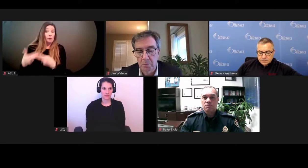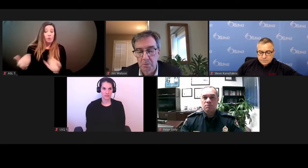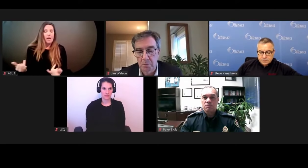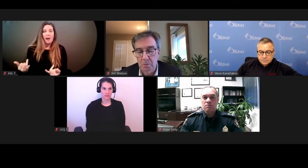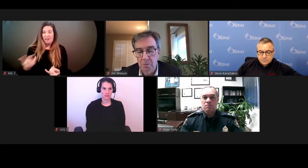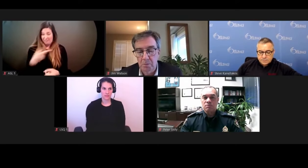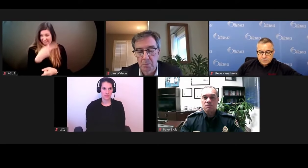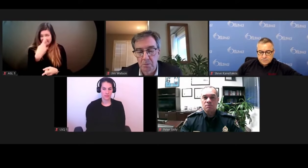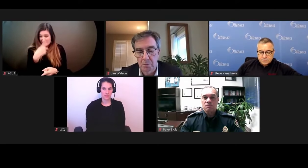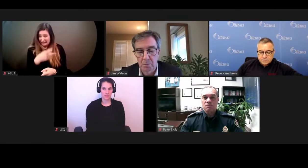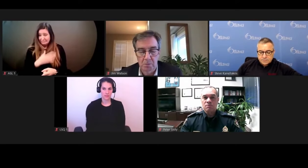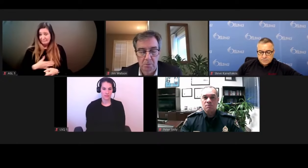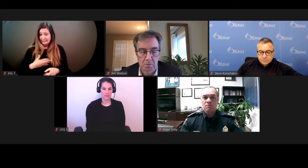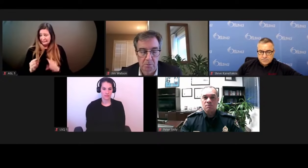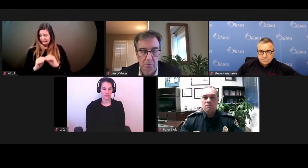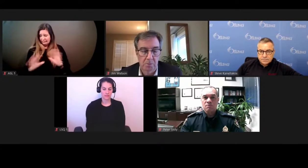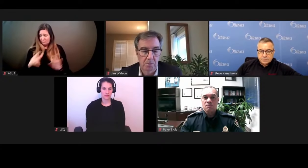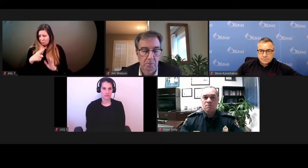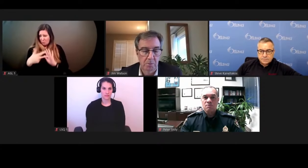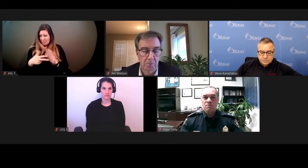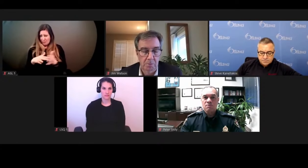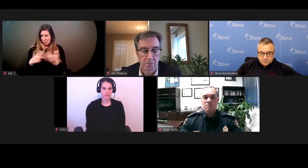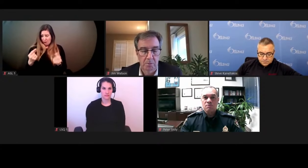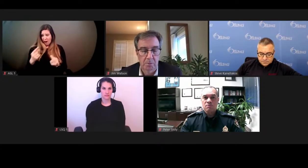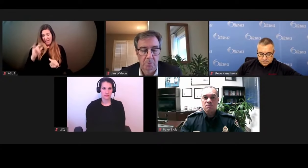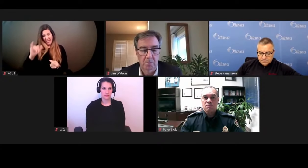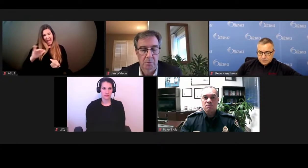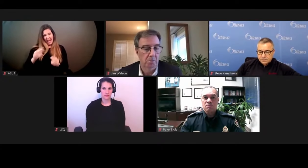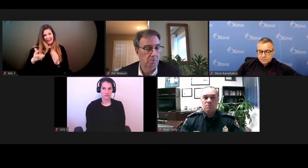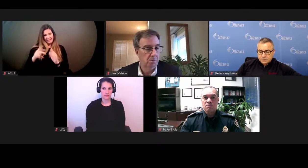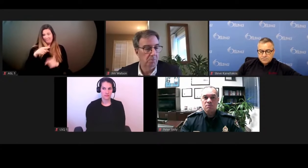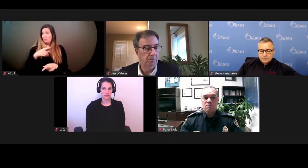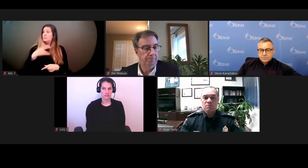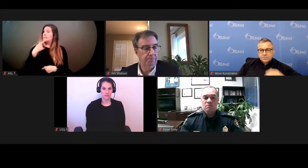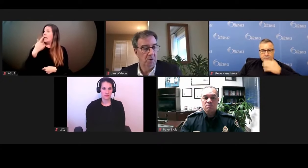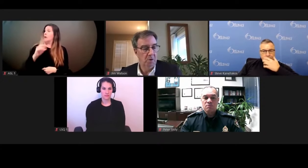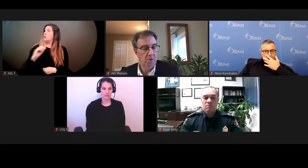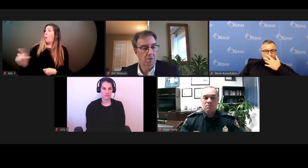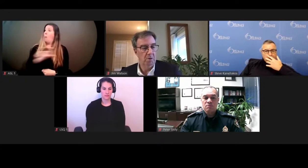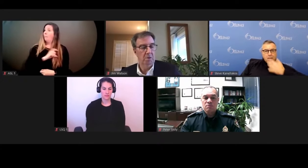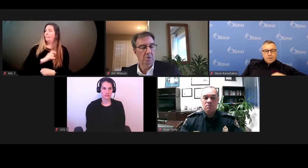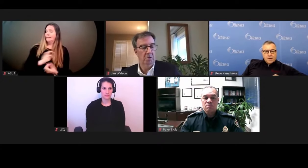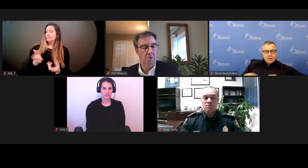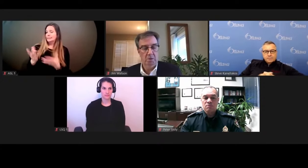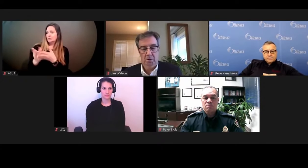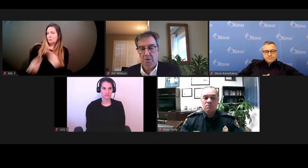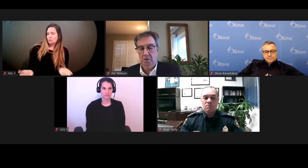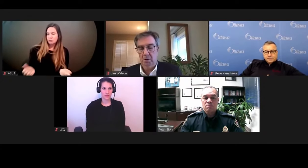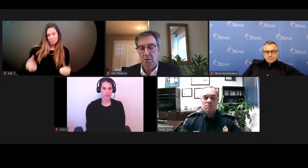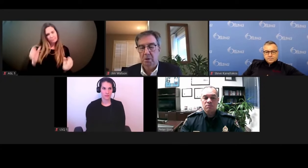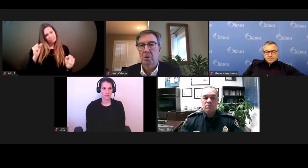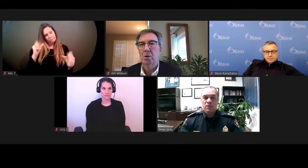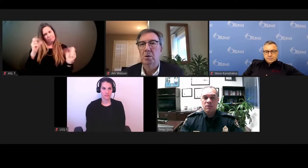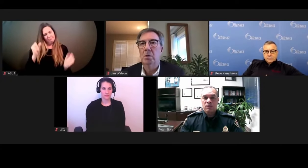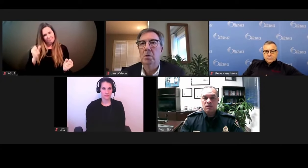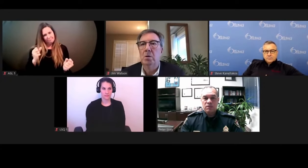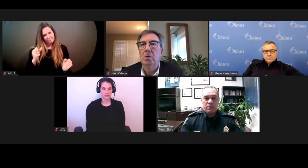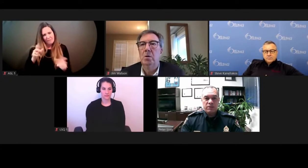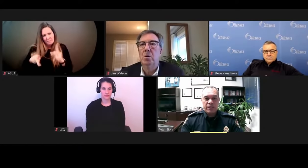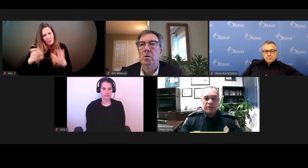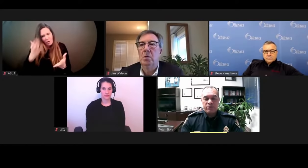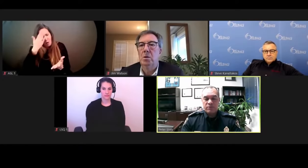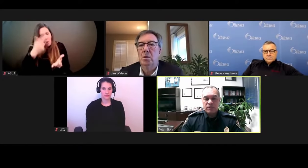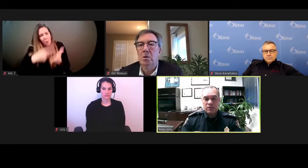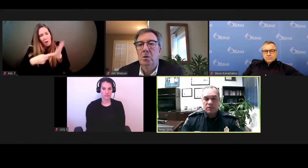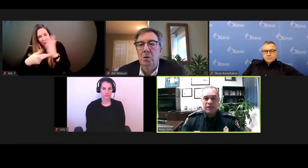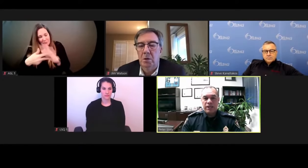clear about what you mean? That is alarming to people, and I'd like to hear what we're talking about when we say that.